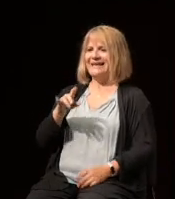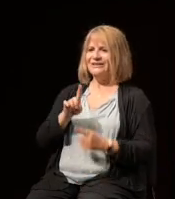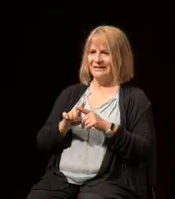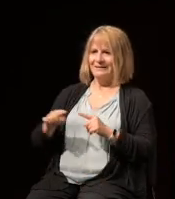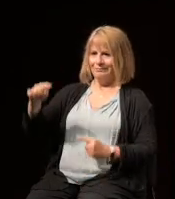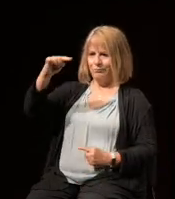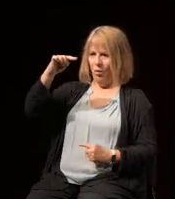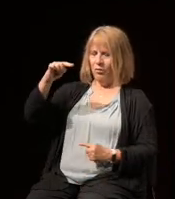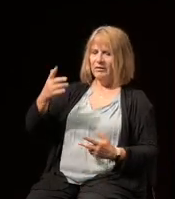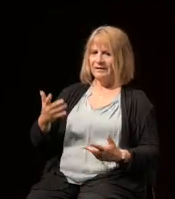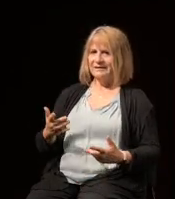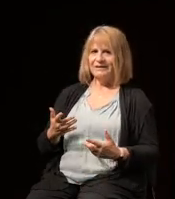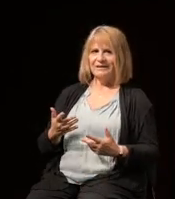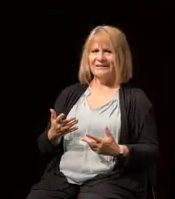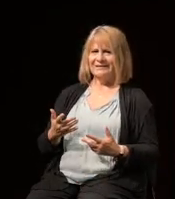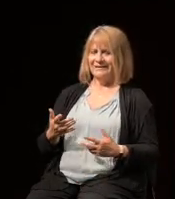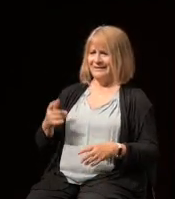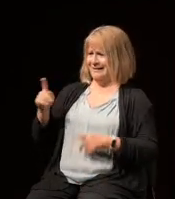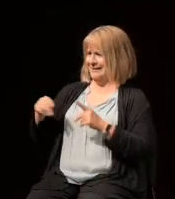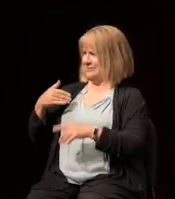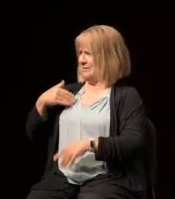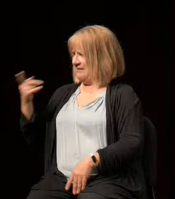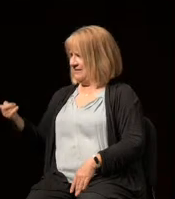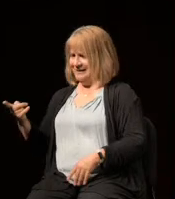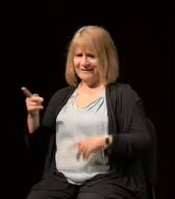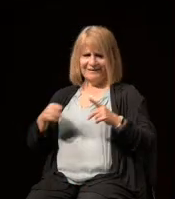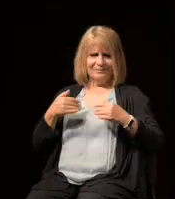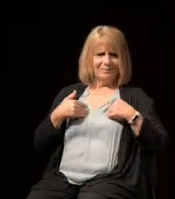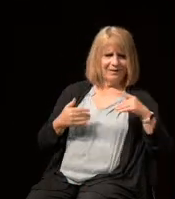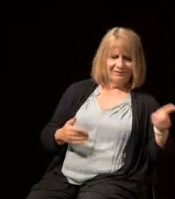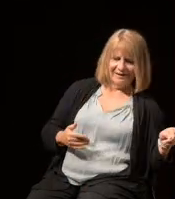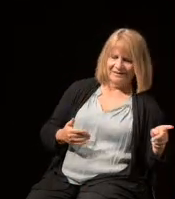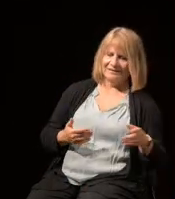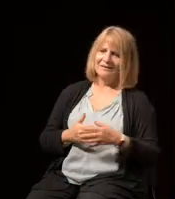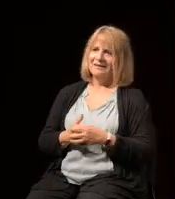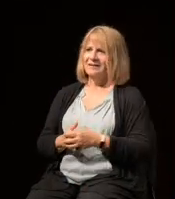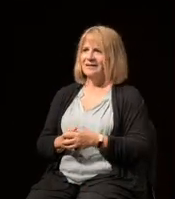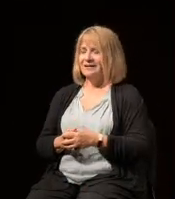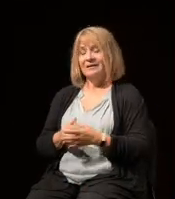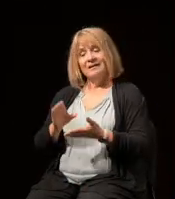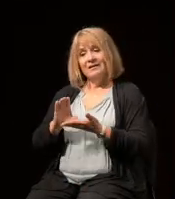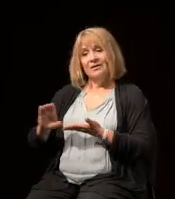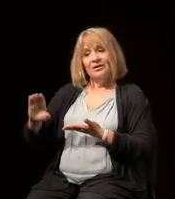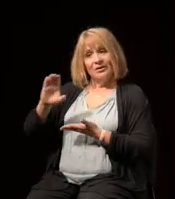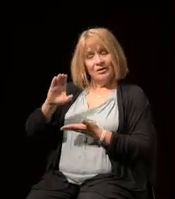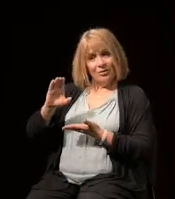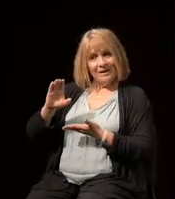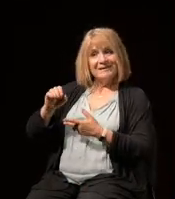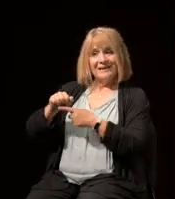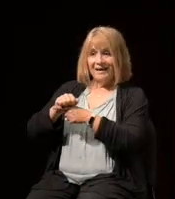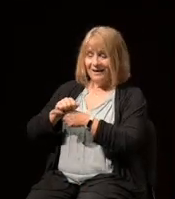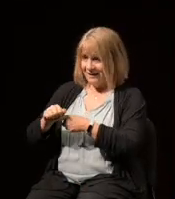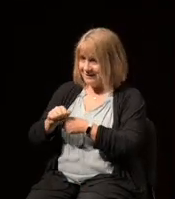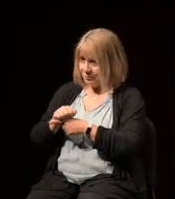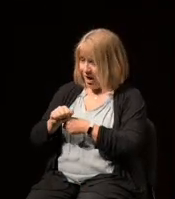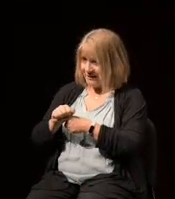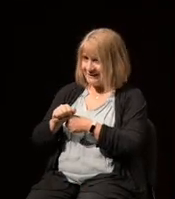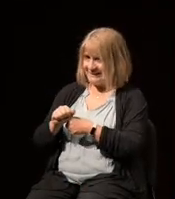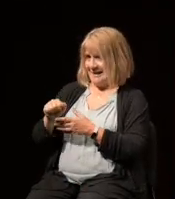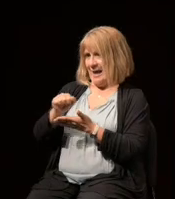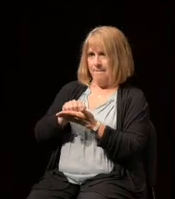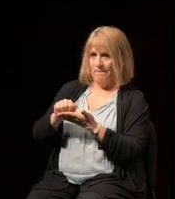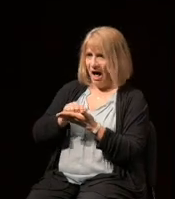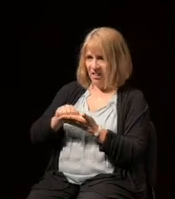opportunity to come forward with our best selves. Cuesta College is practiced and is polished